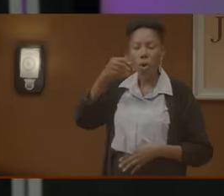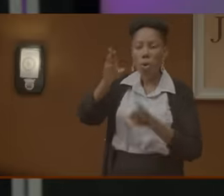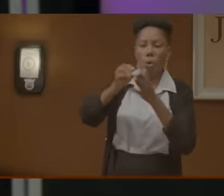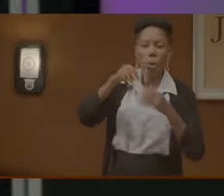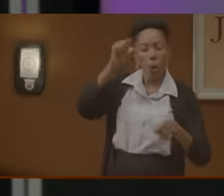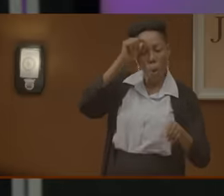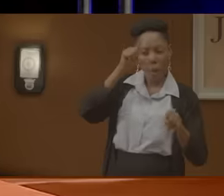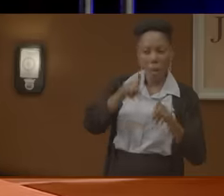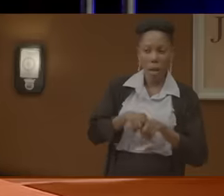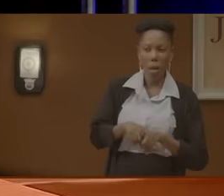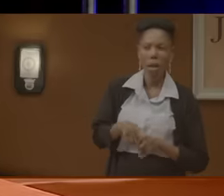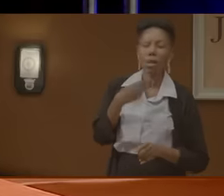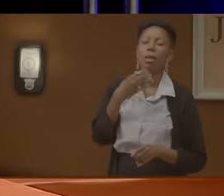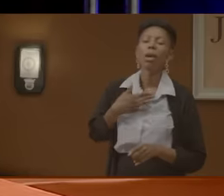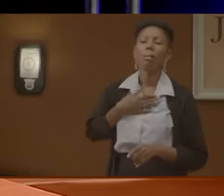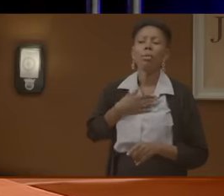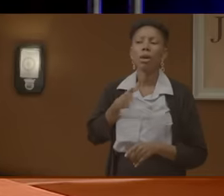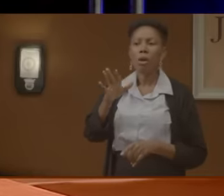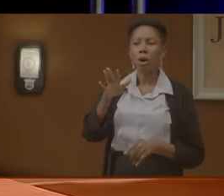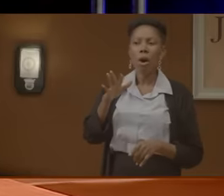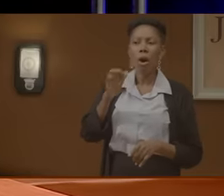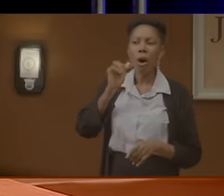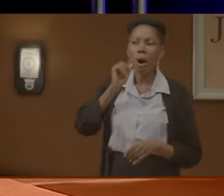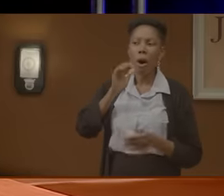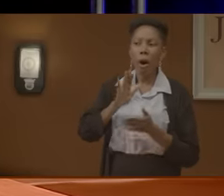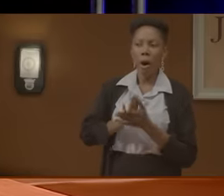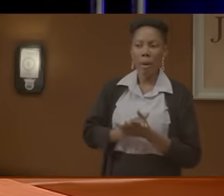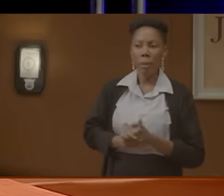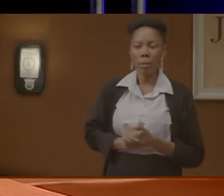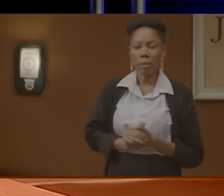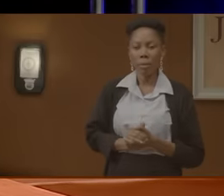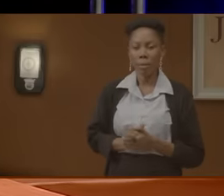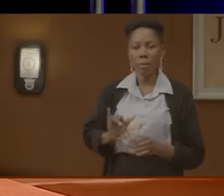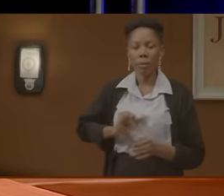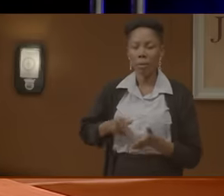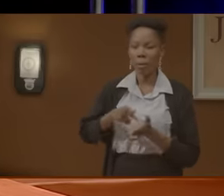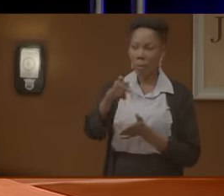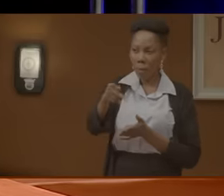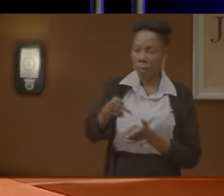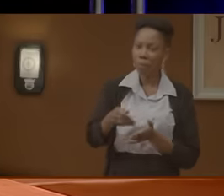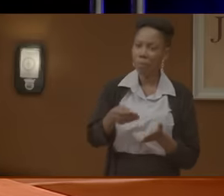You don't know that this woman is married and pay dowry.